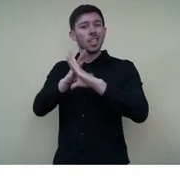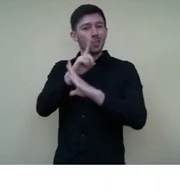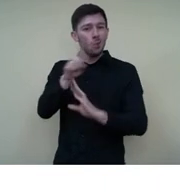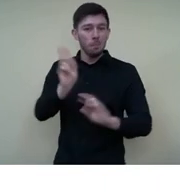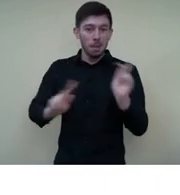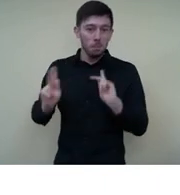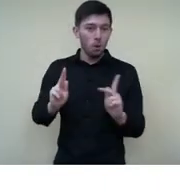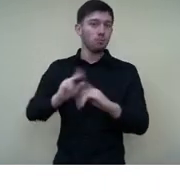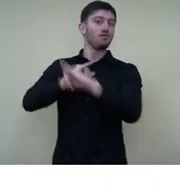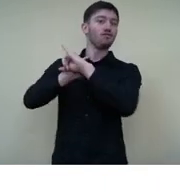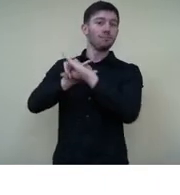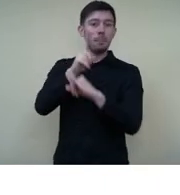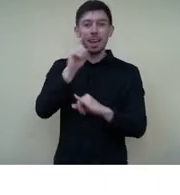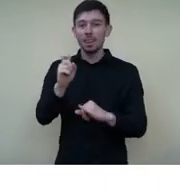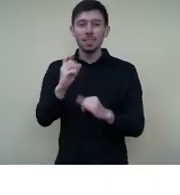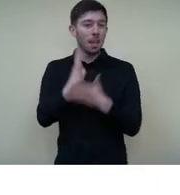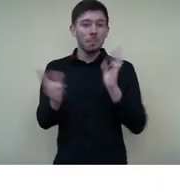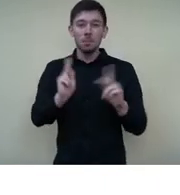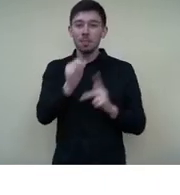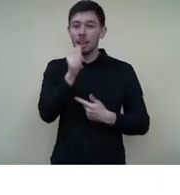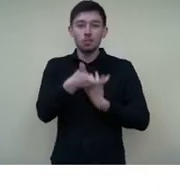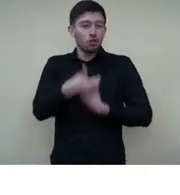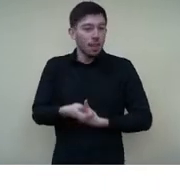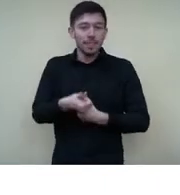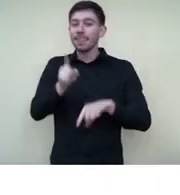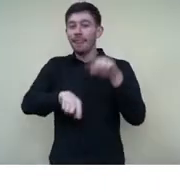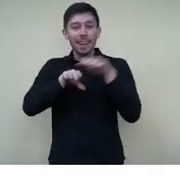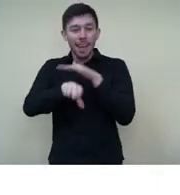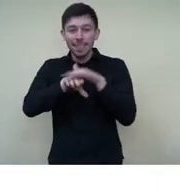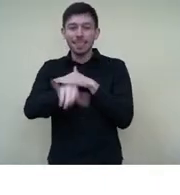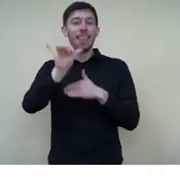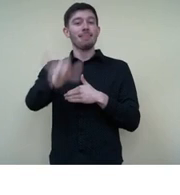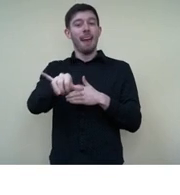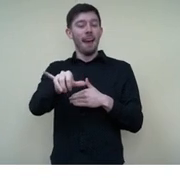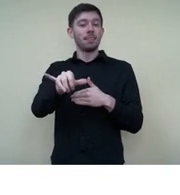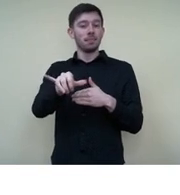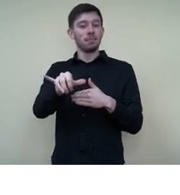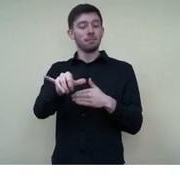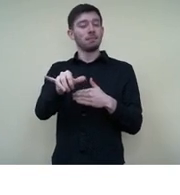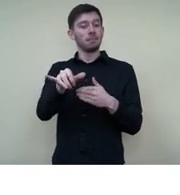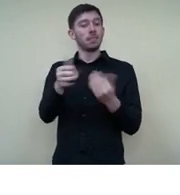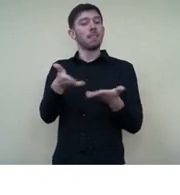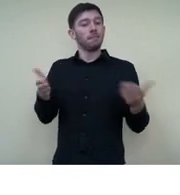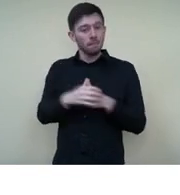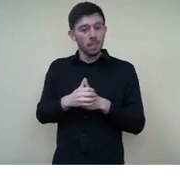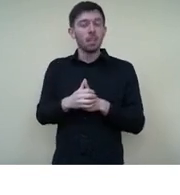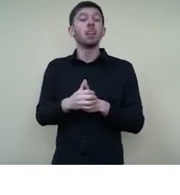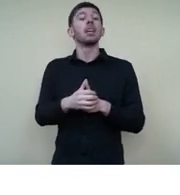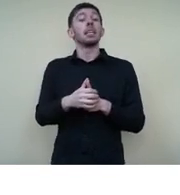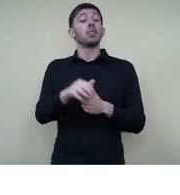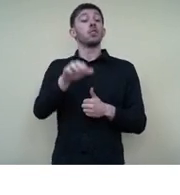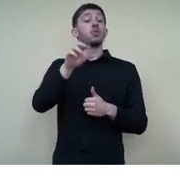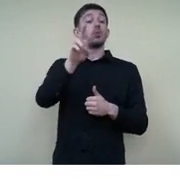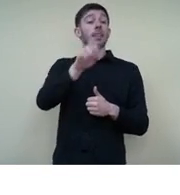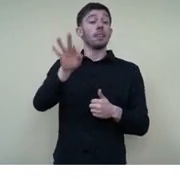not everybody's trusting them or you don't always have access to it. So per The Guardian, more than 50% of the states saw a decline between 2009